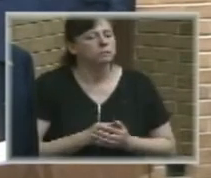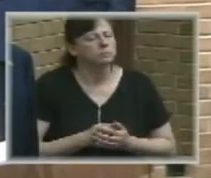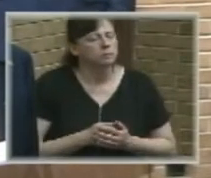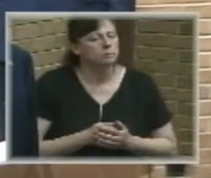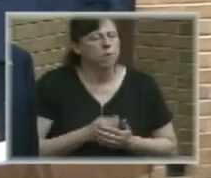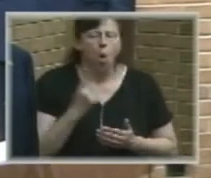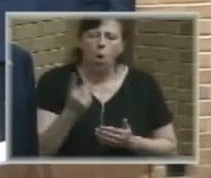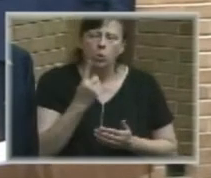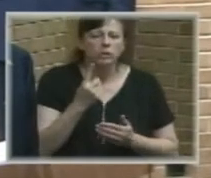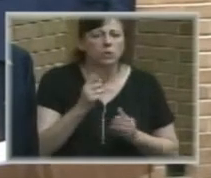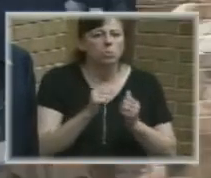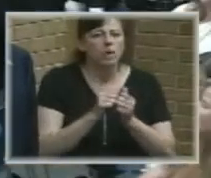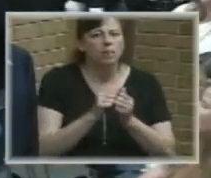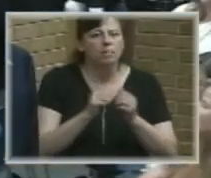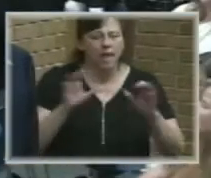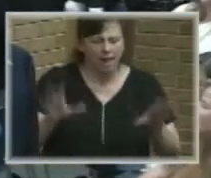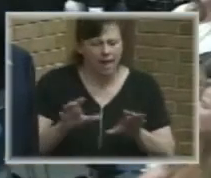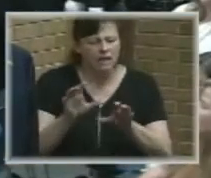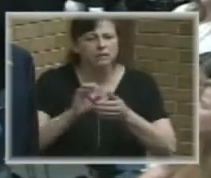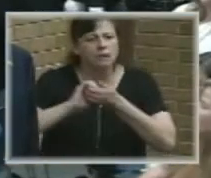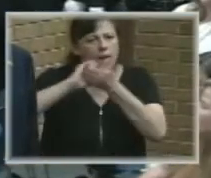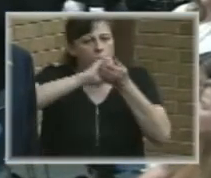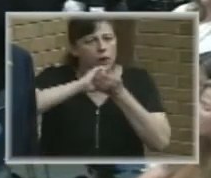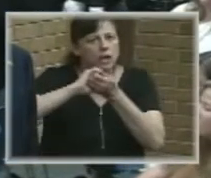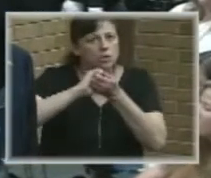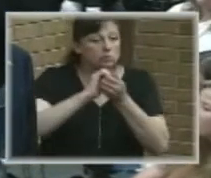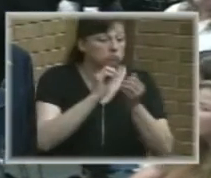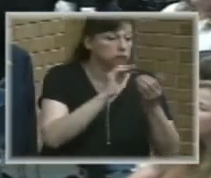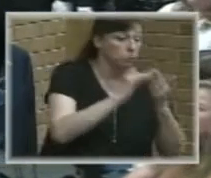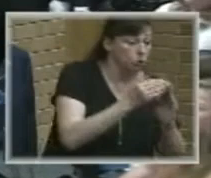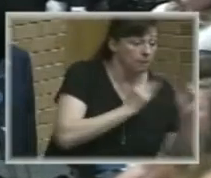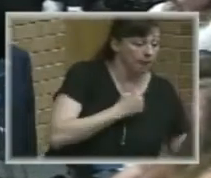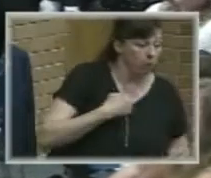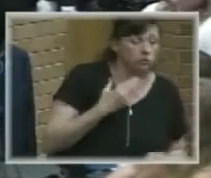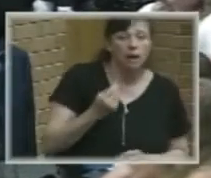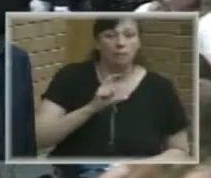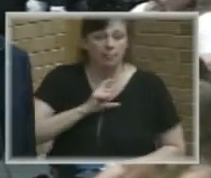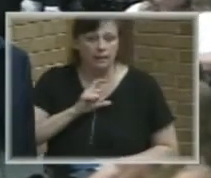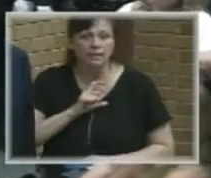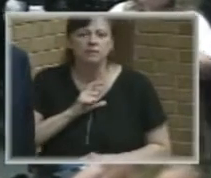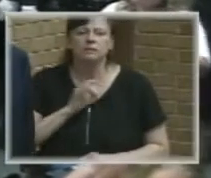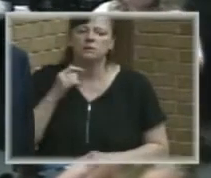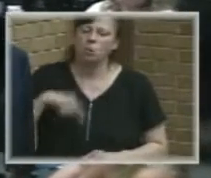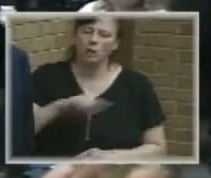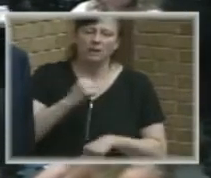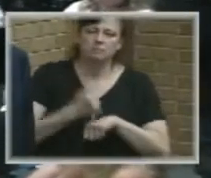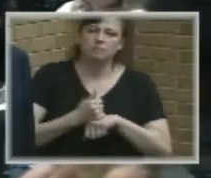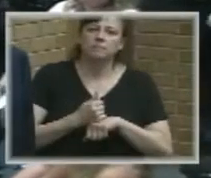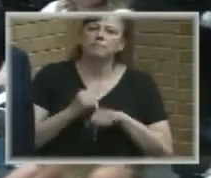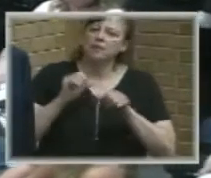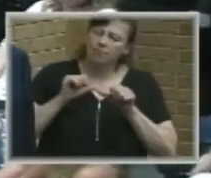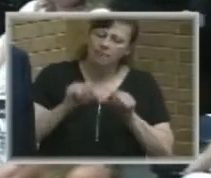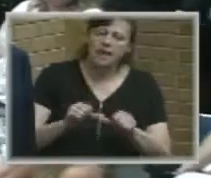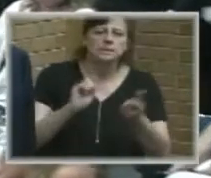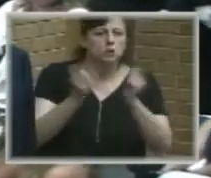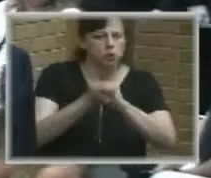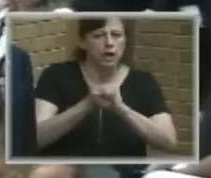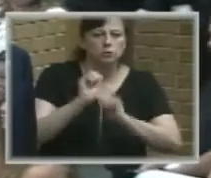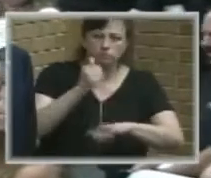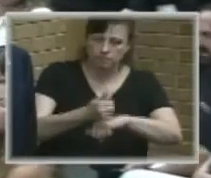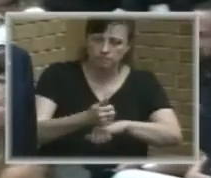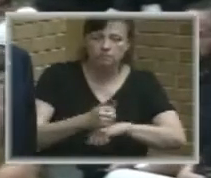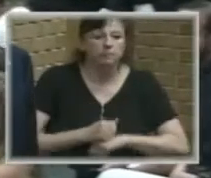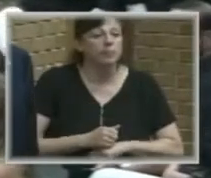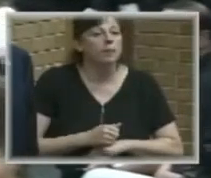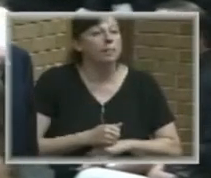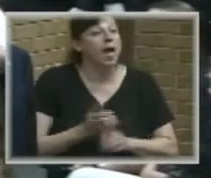collaboration between the community and the police that we can create lasting change. I ask all of you to treat